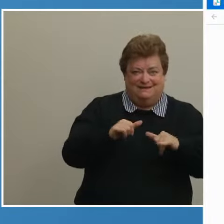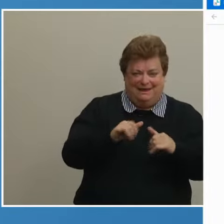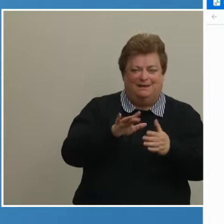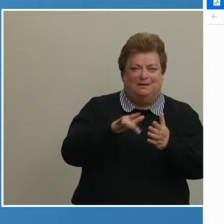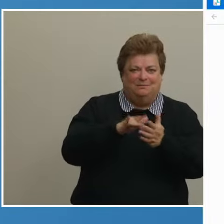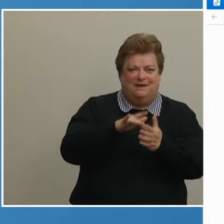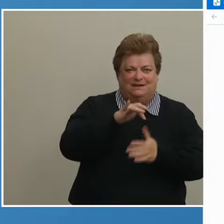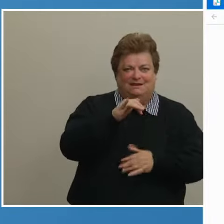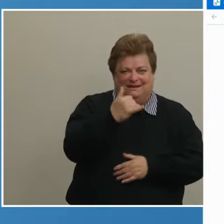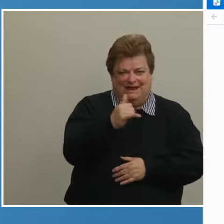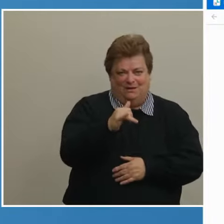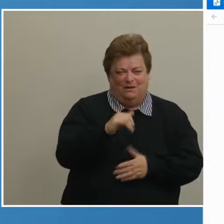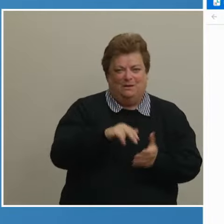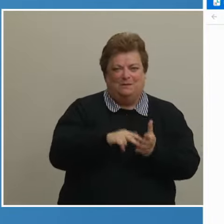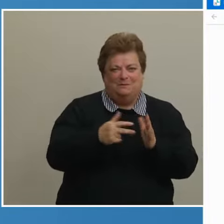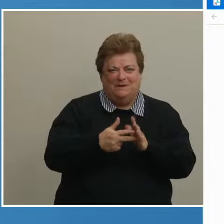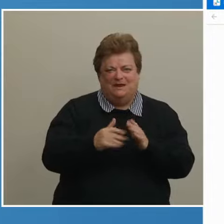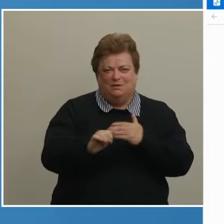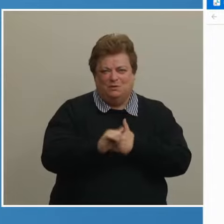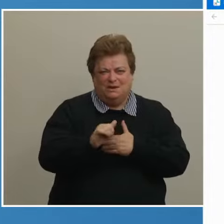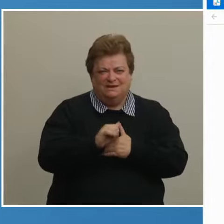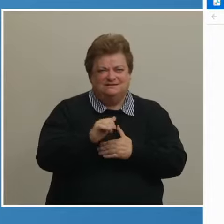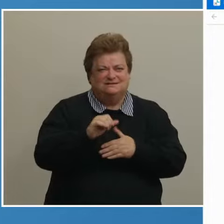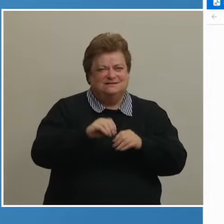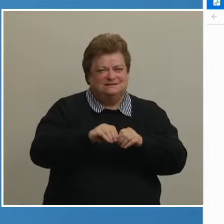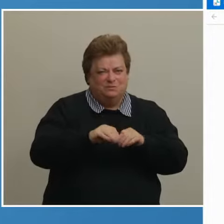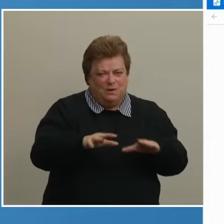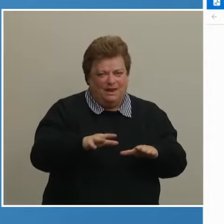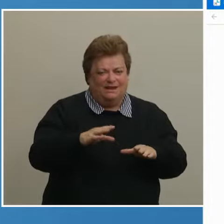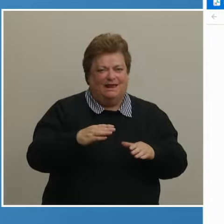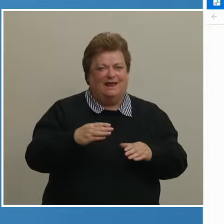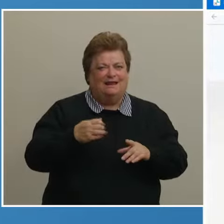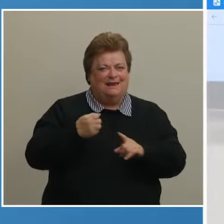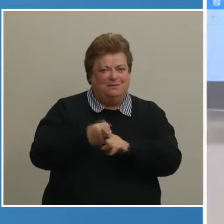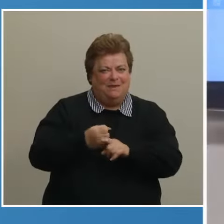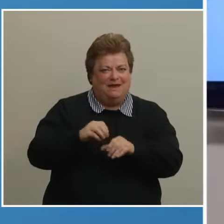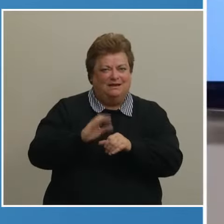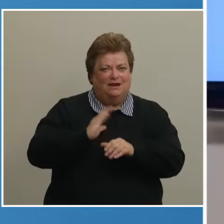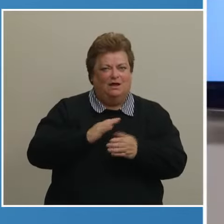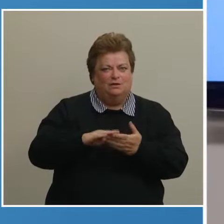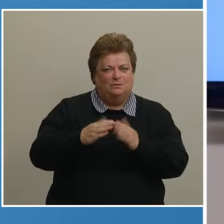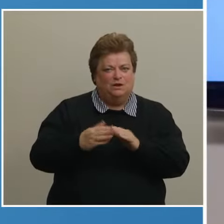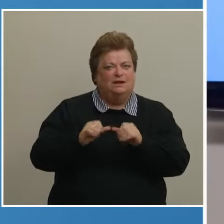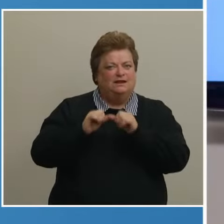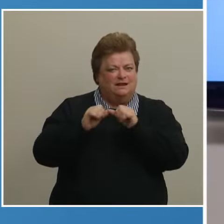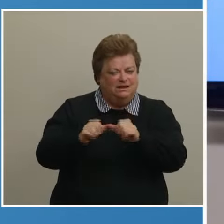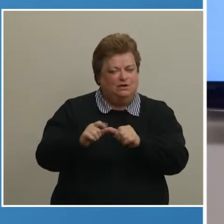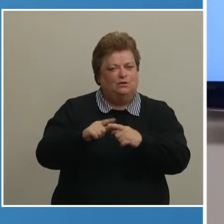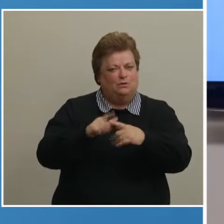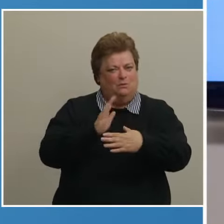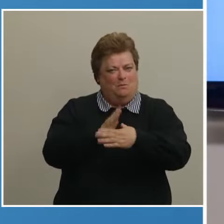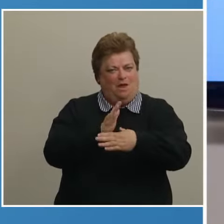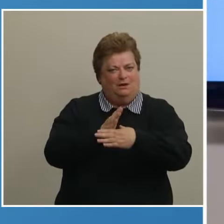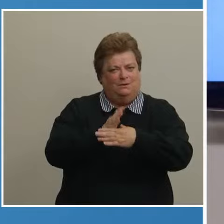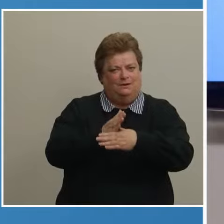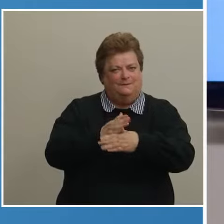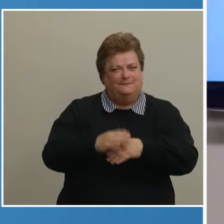week, indicating that the risk of the virus spread and the public health impact in our community continues to be moderate.